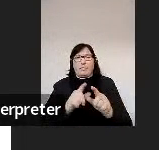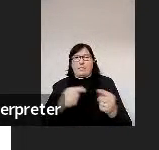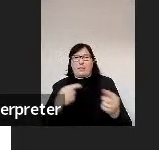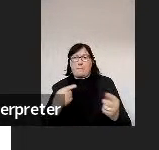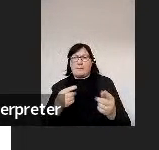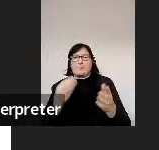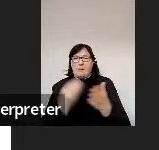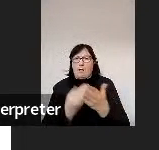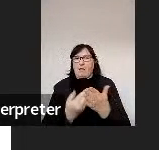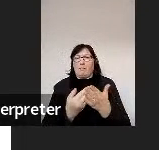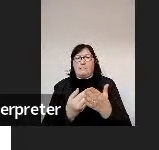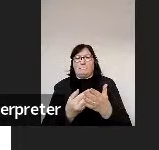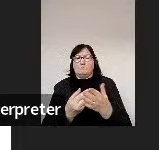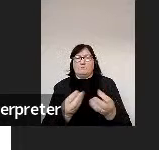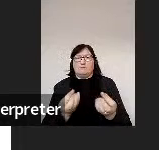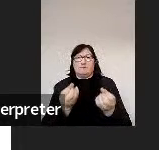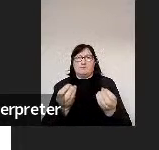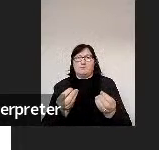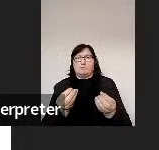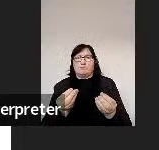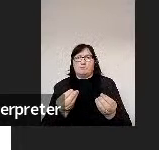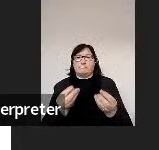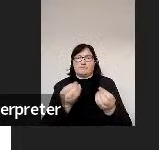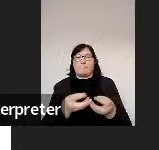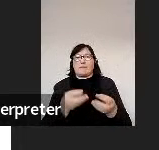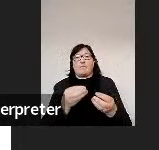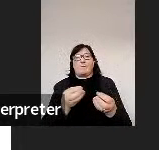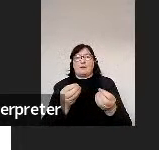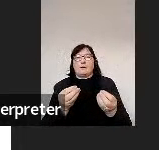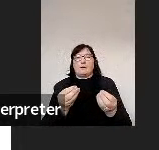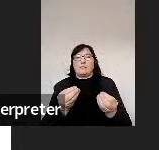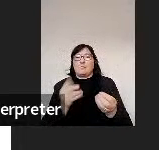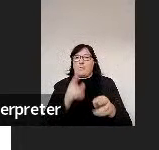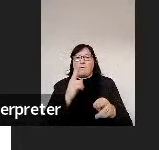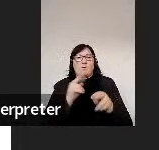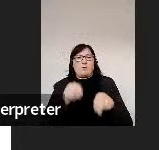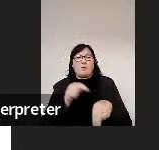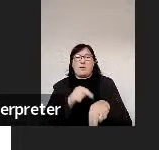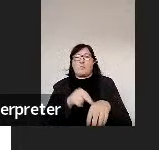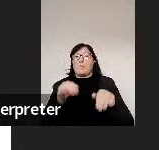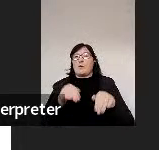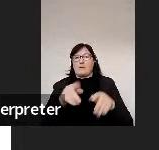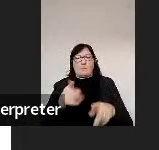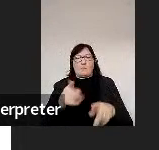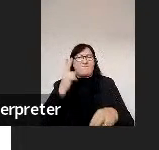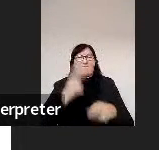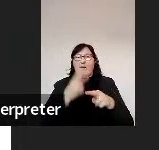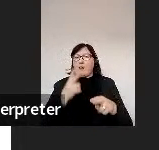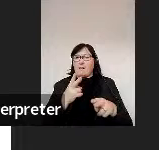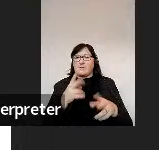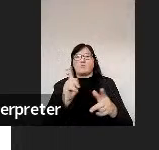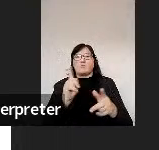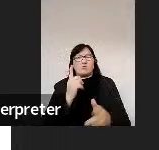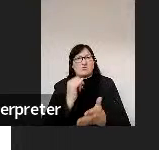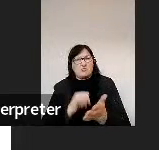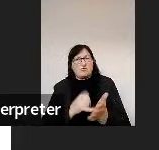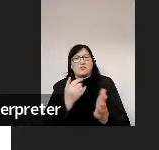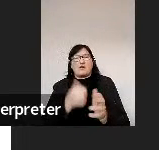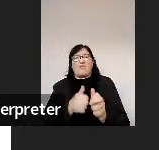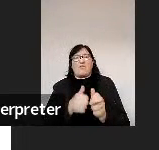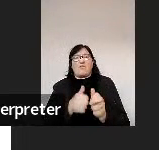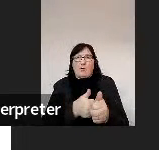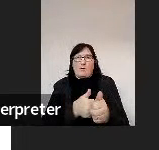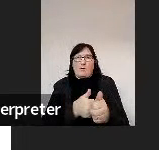to wait for each one to be finalized. You'll then have to simply follow step 1 up to